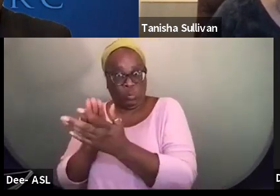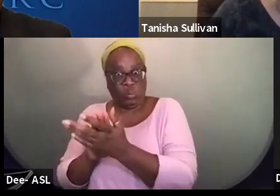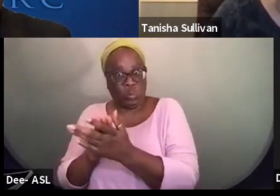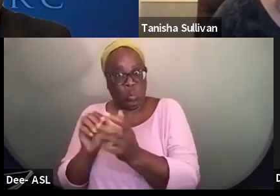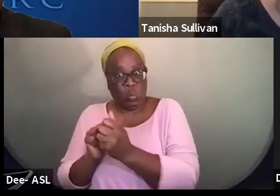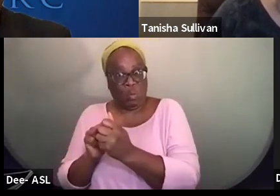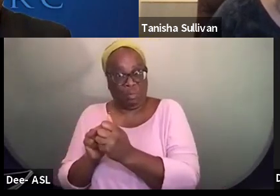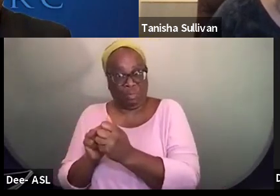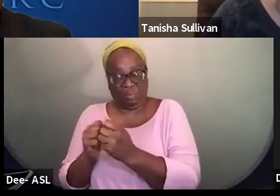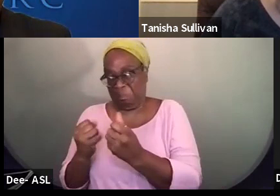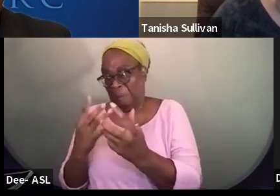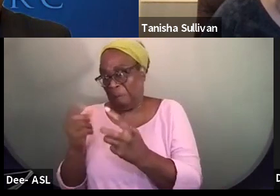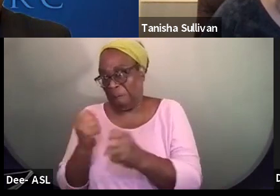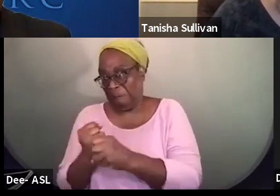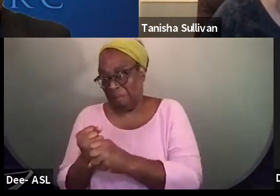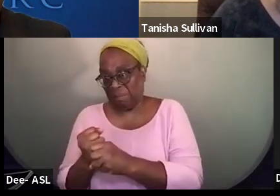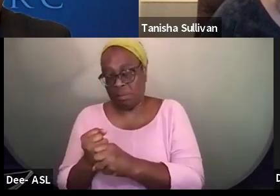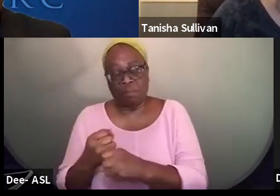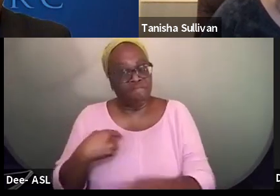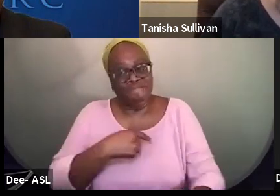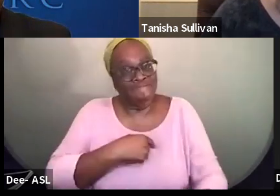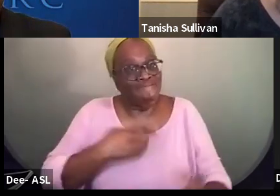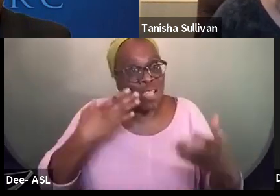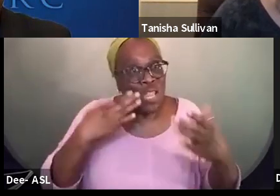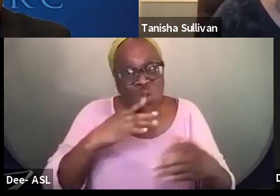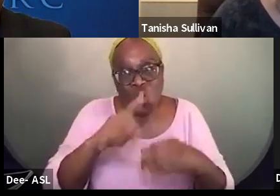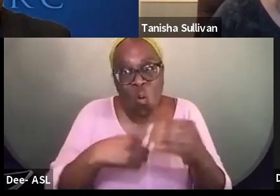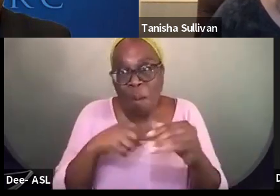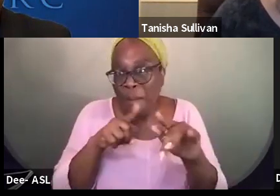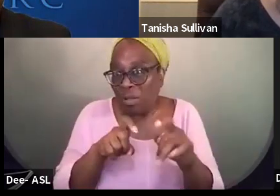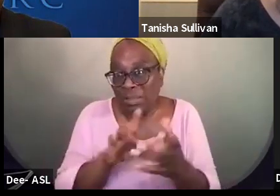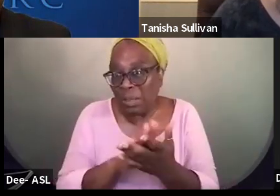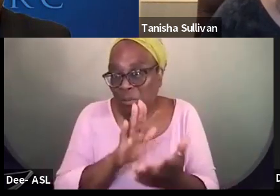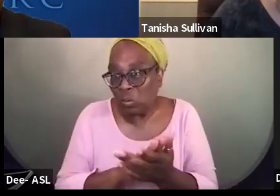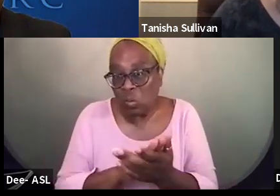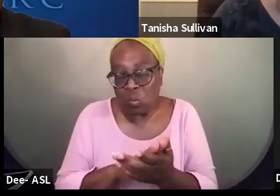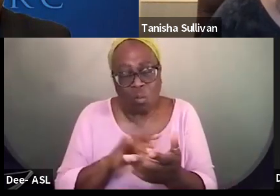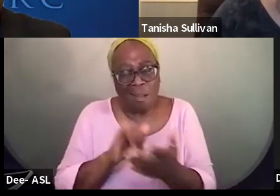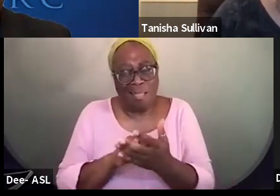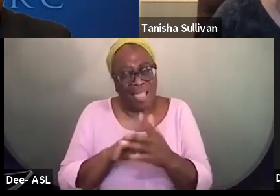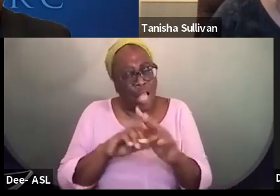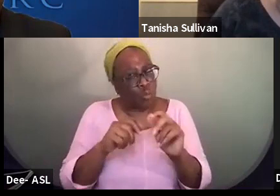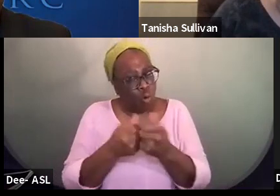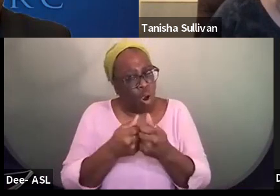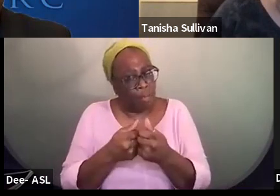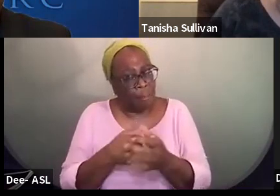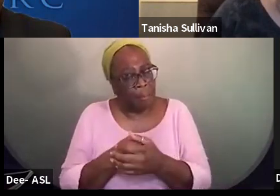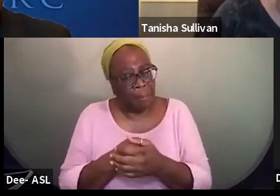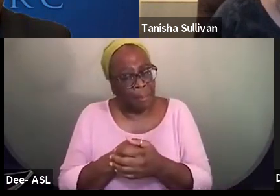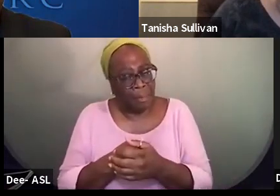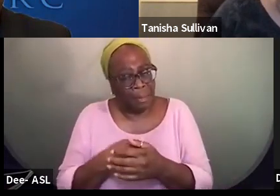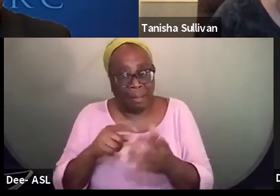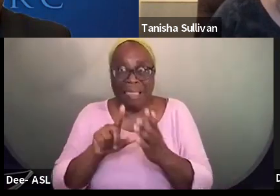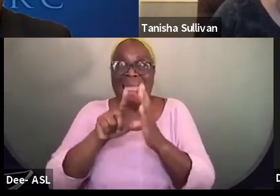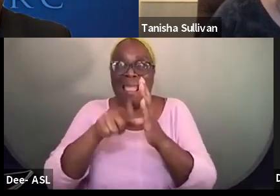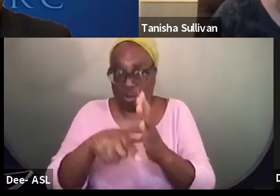One, we actually never knew about the exam schools, which for me was always an issue to come find out, in my junior